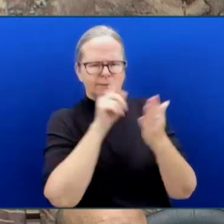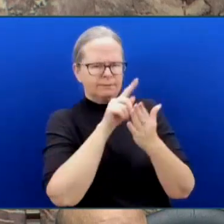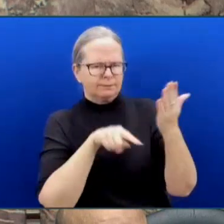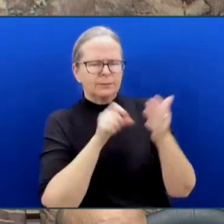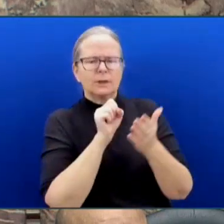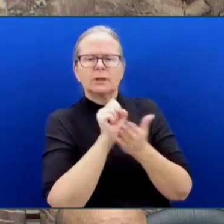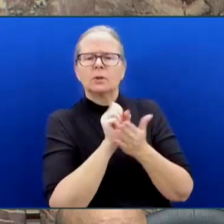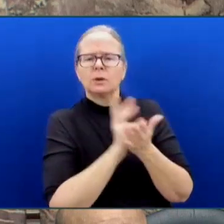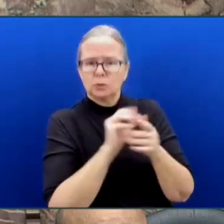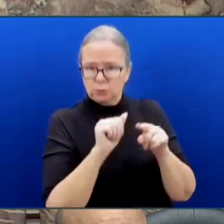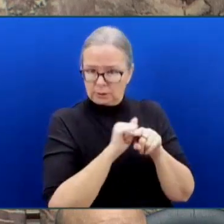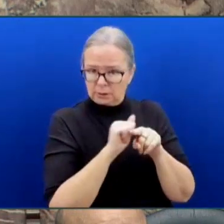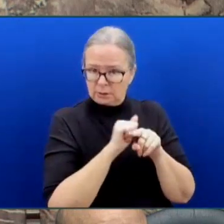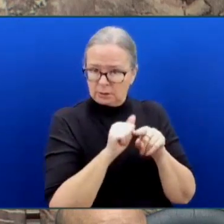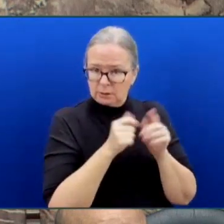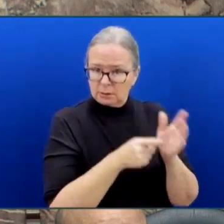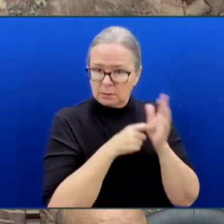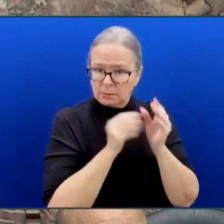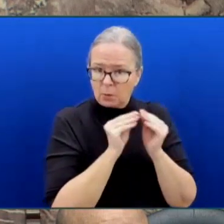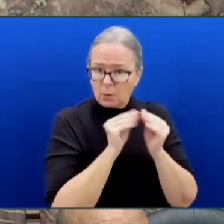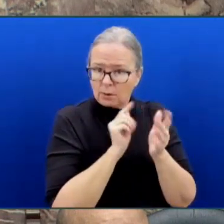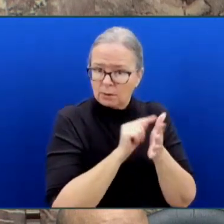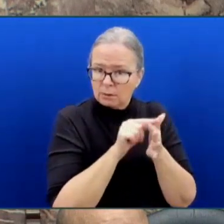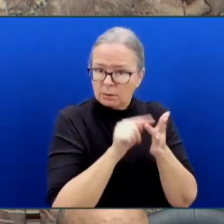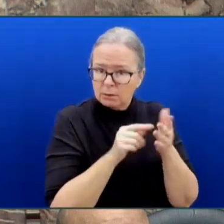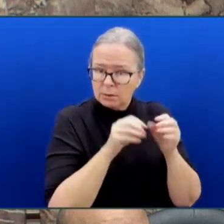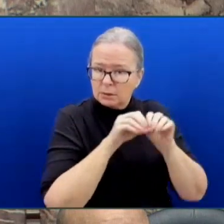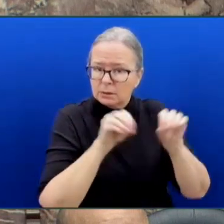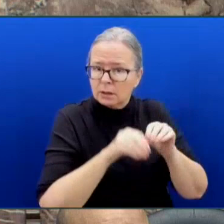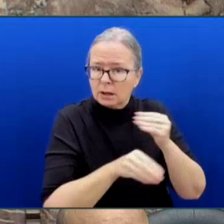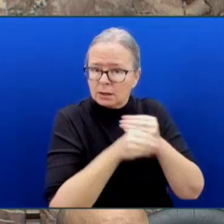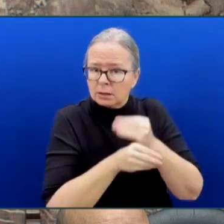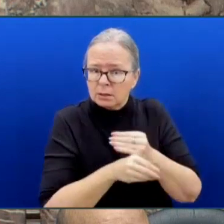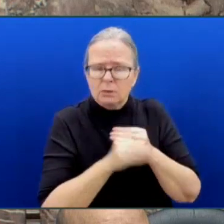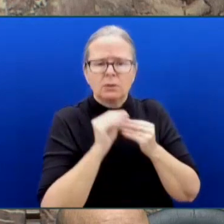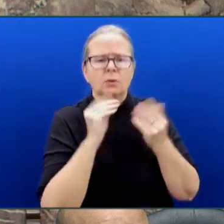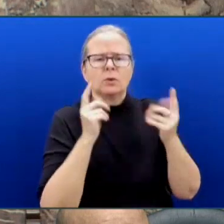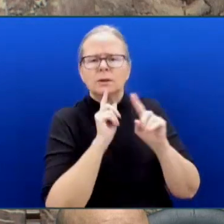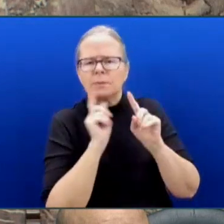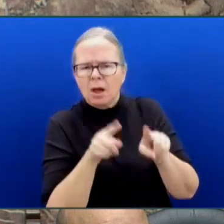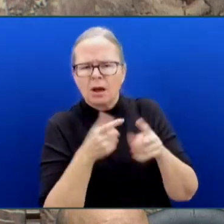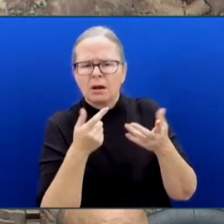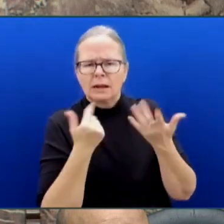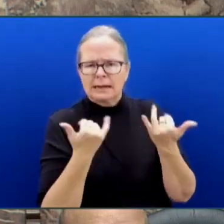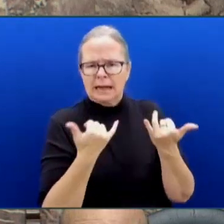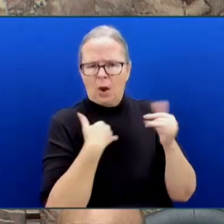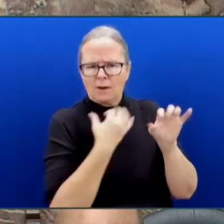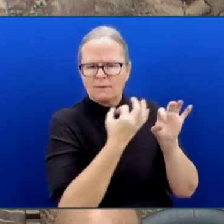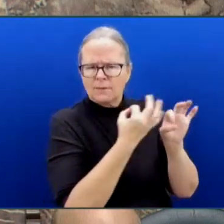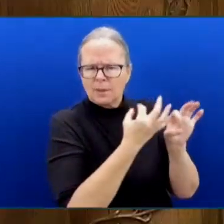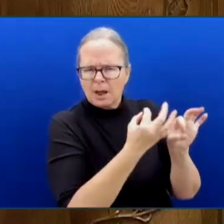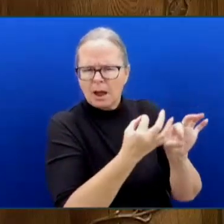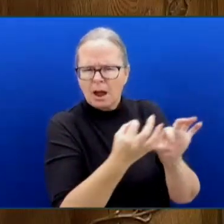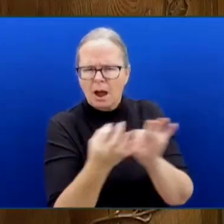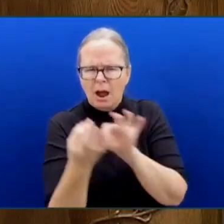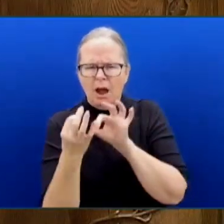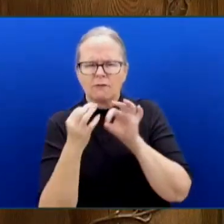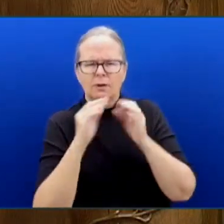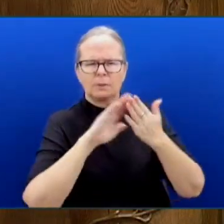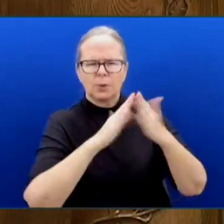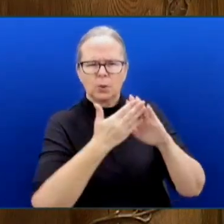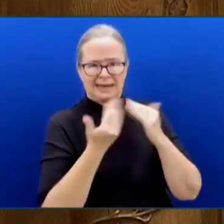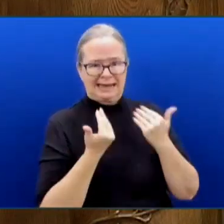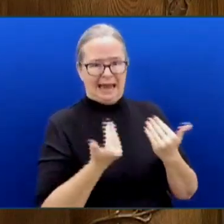of how we're responding to that is reaching out and talking to the community of social workers.